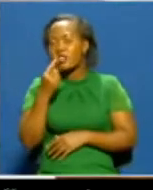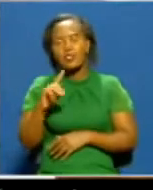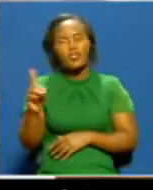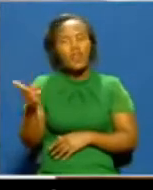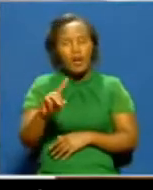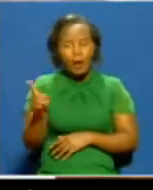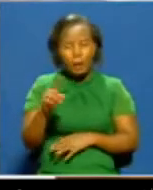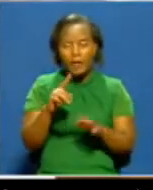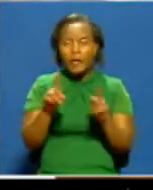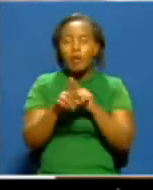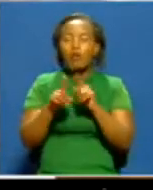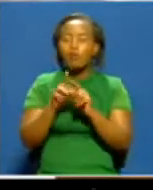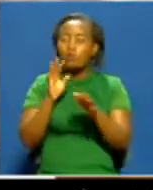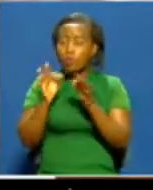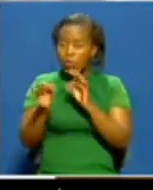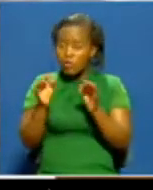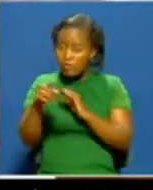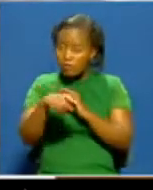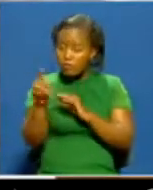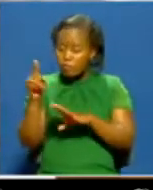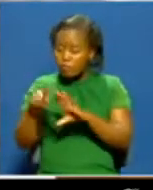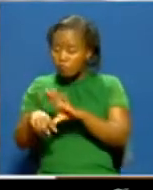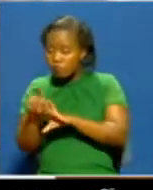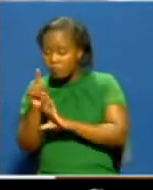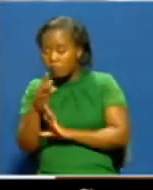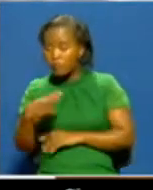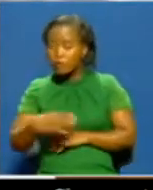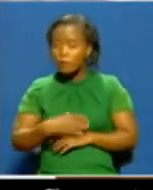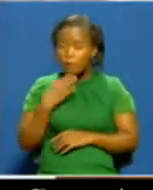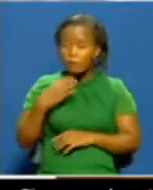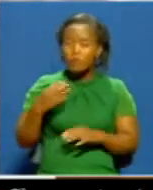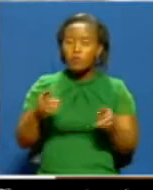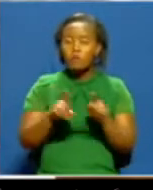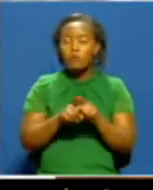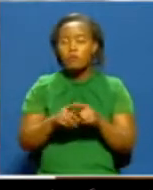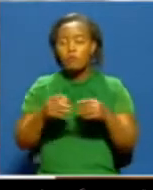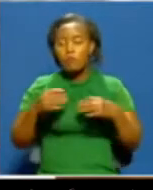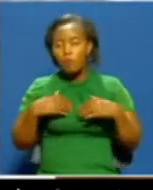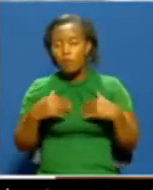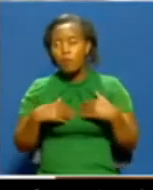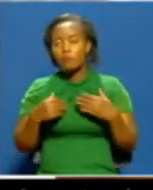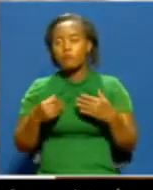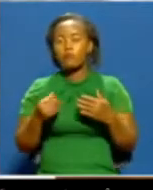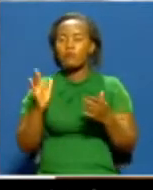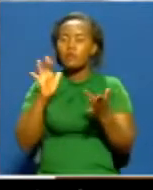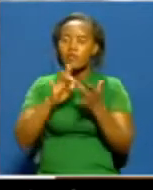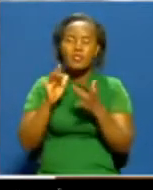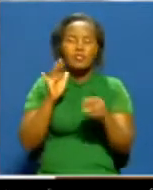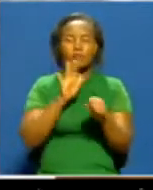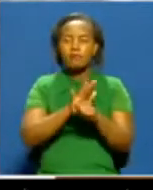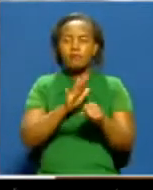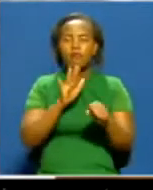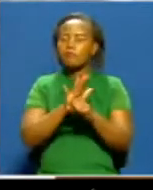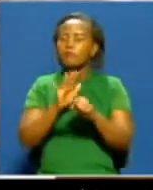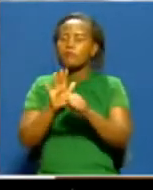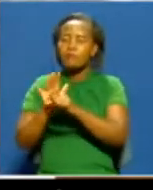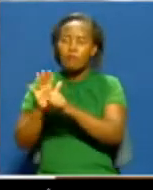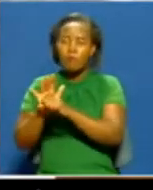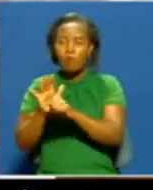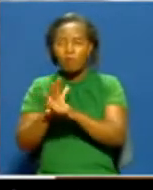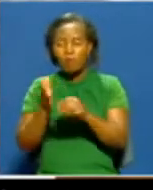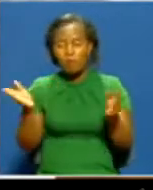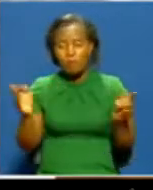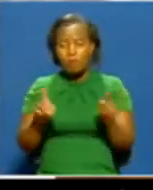them and taken maybe a diabetes, check their blood sugar levels and so on, check whether they have got